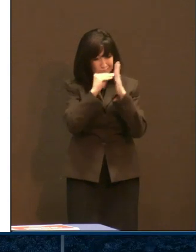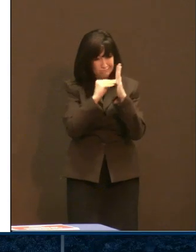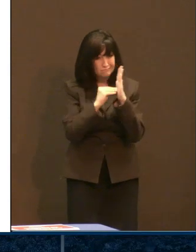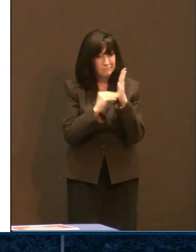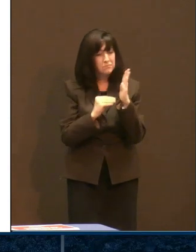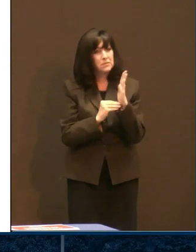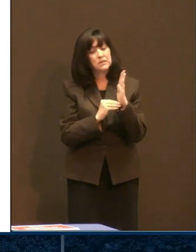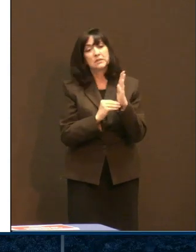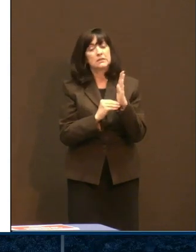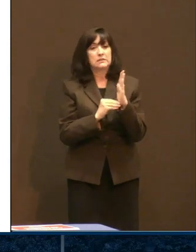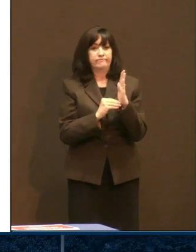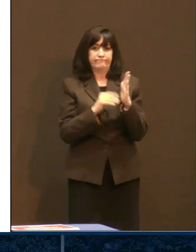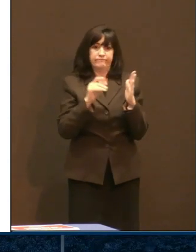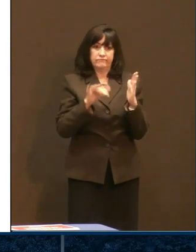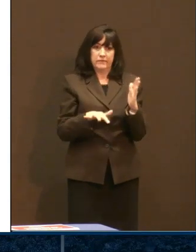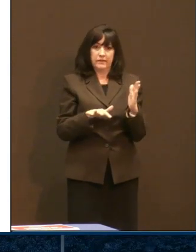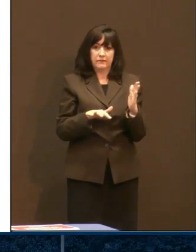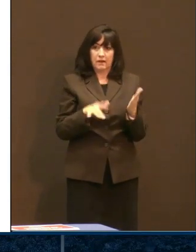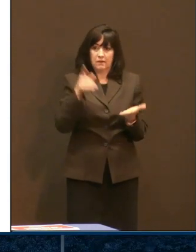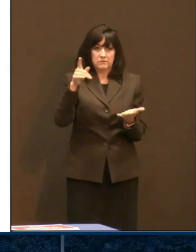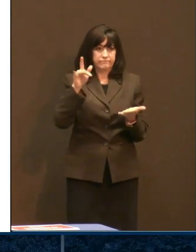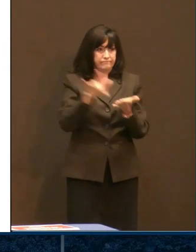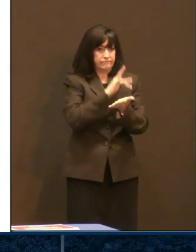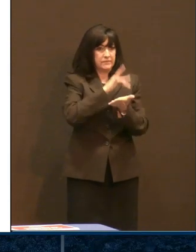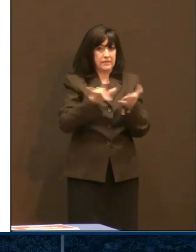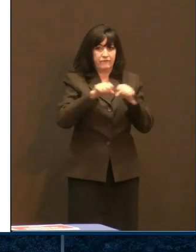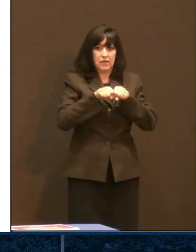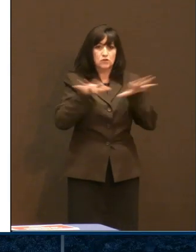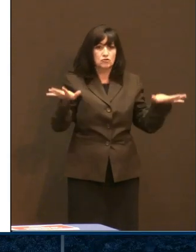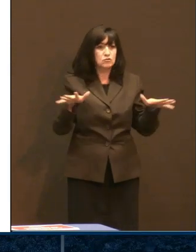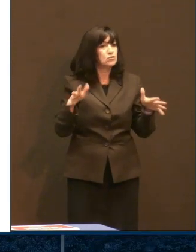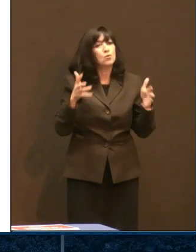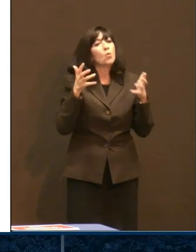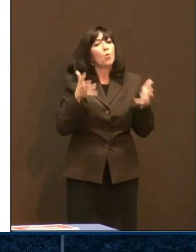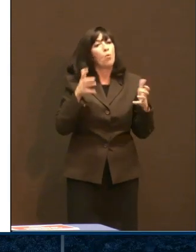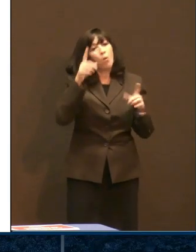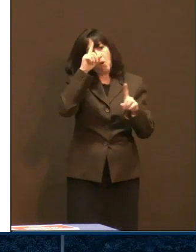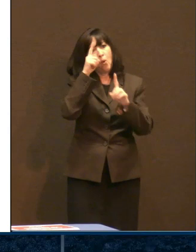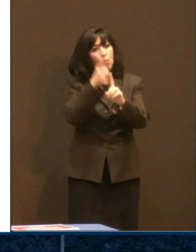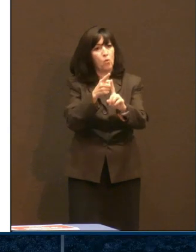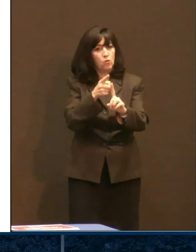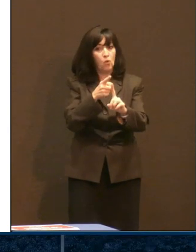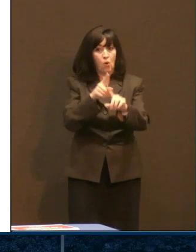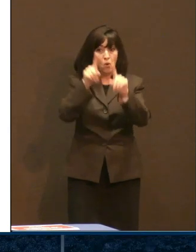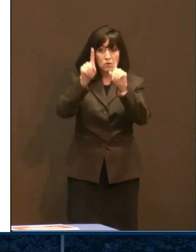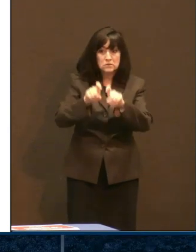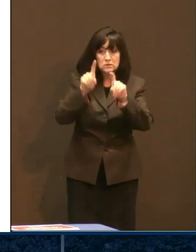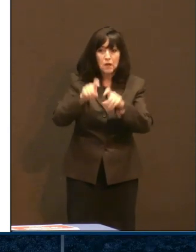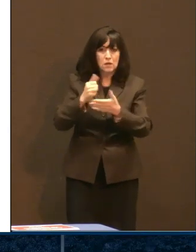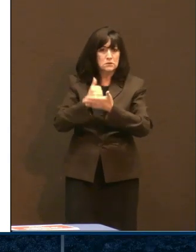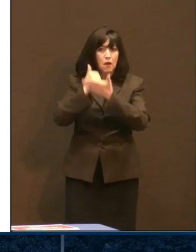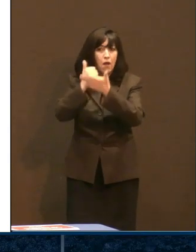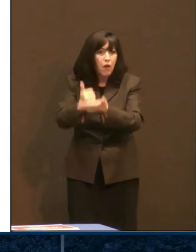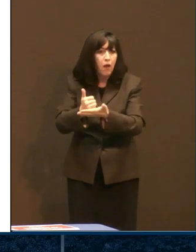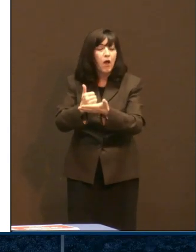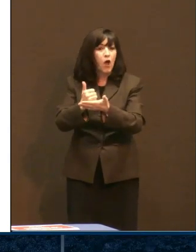of infection as well, because we're testing those that are